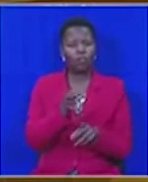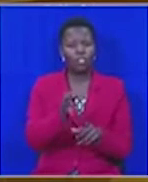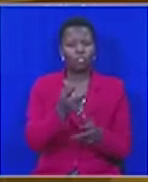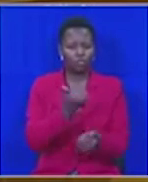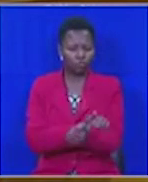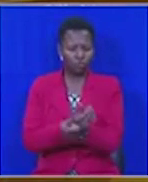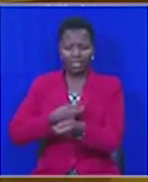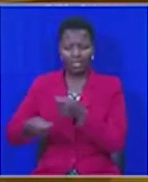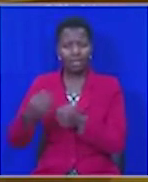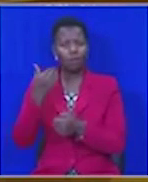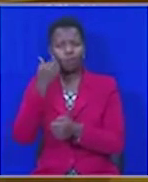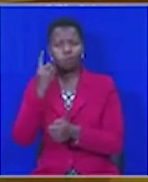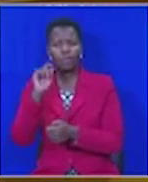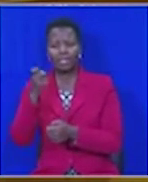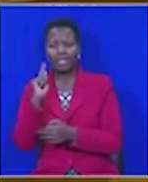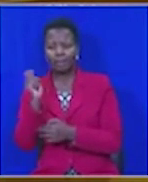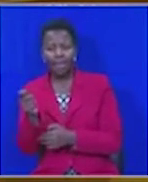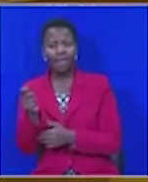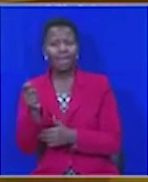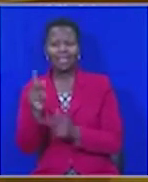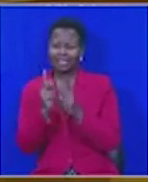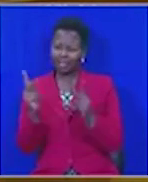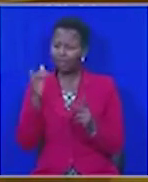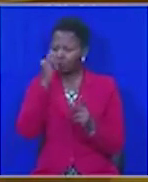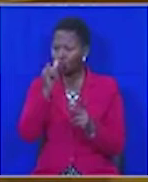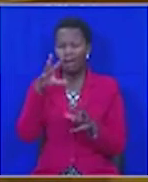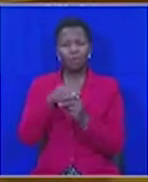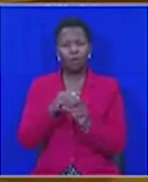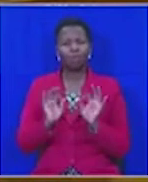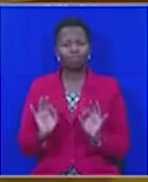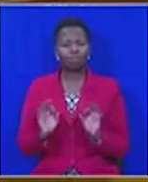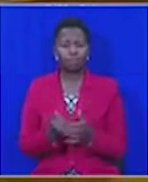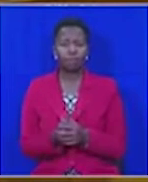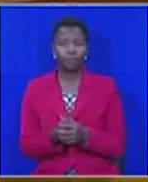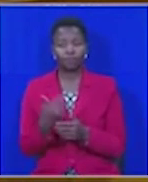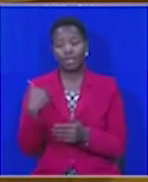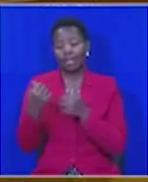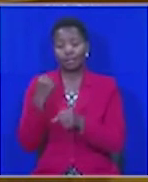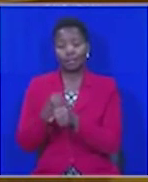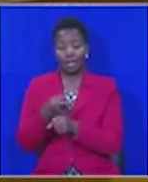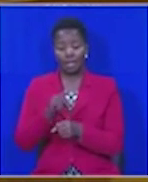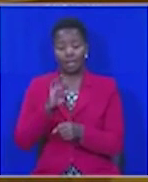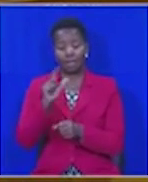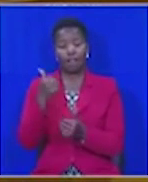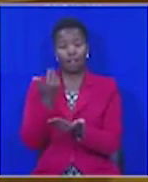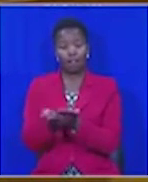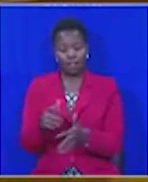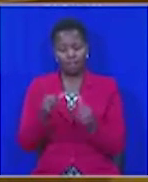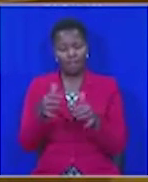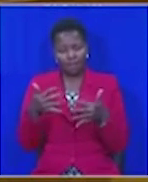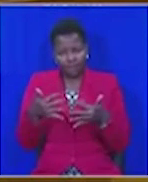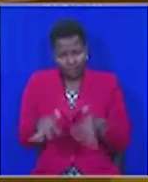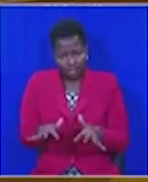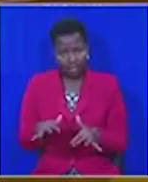tax evasion, and many other similar crimes. This bill, which was tabled in Parliament last year, seeks to make our